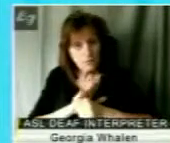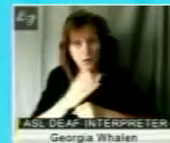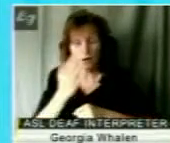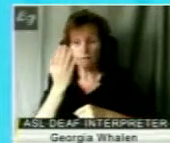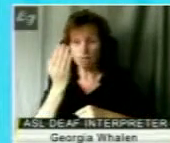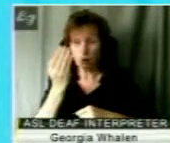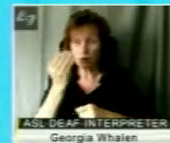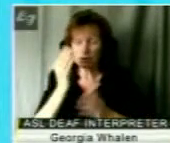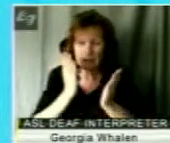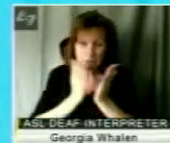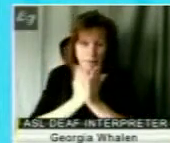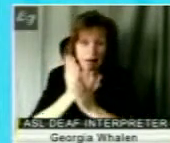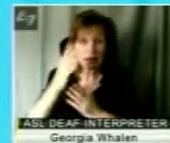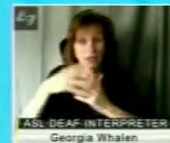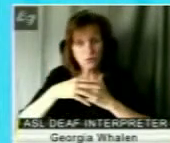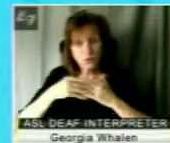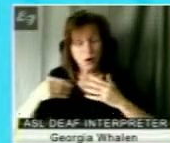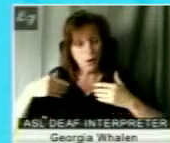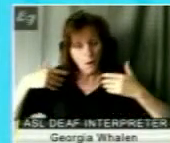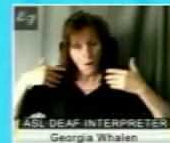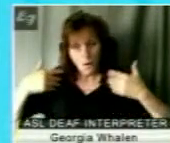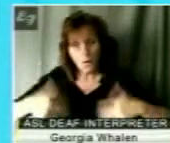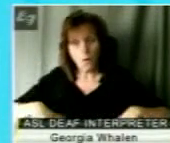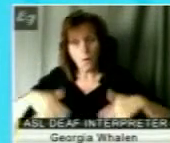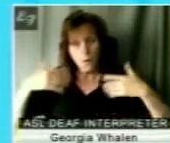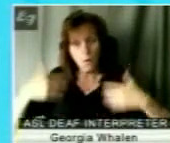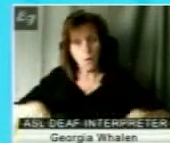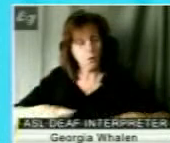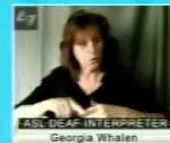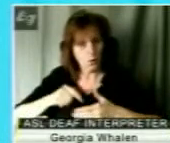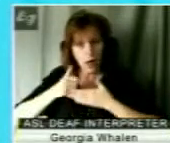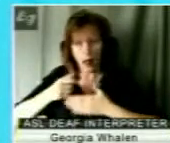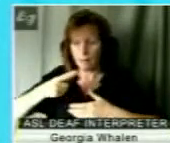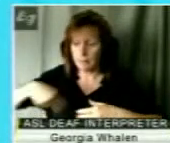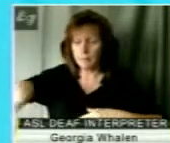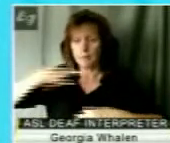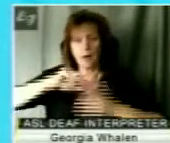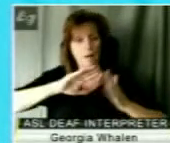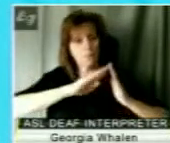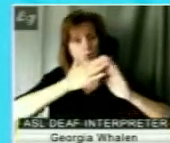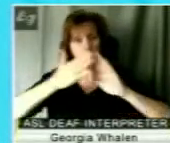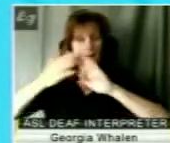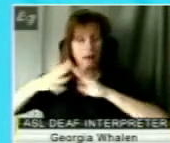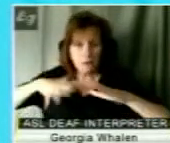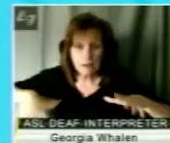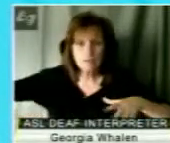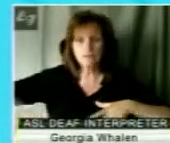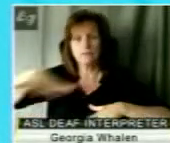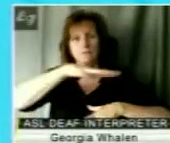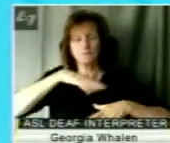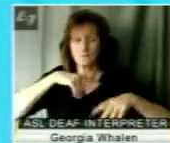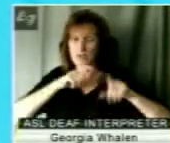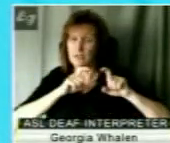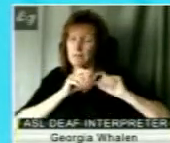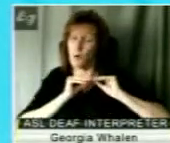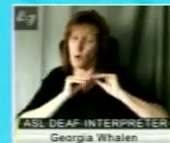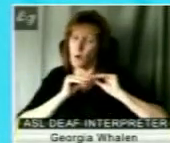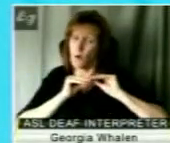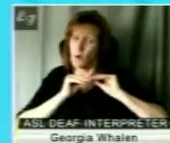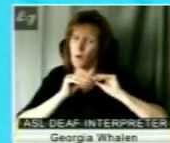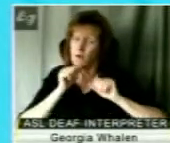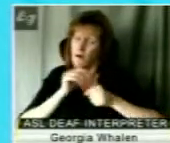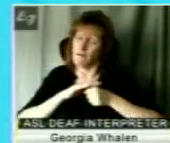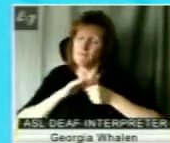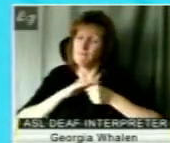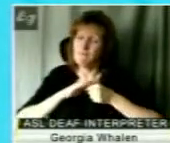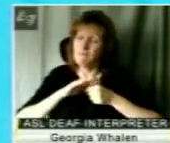the provinces to solve our municipal financial crisis. I would say it's not all the money that we're asking for, and we're certainly concerned about how that money